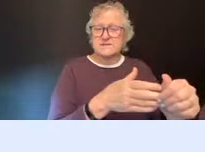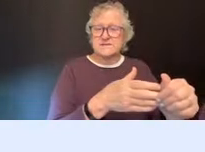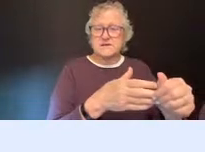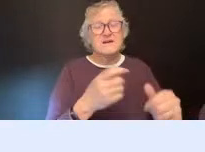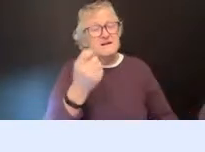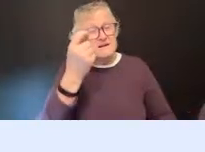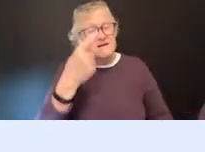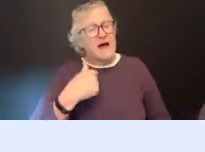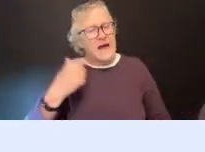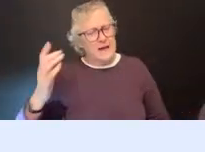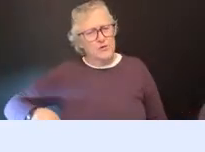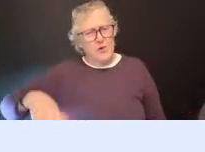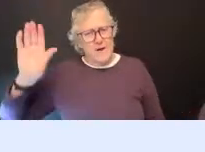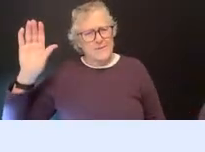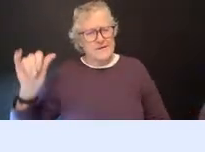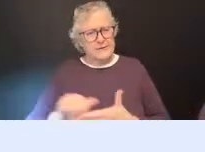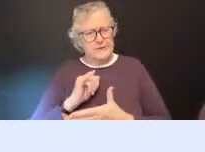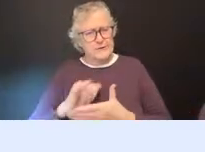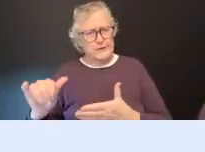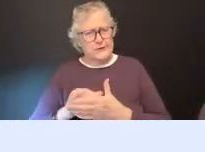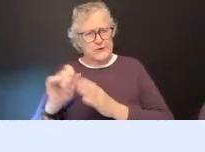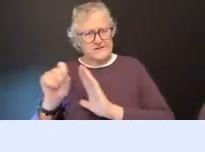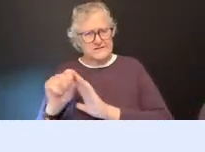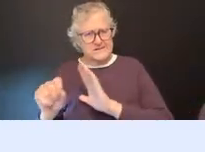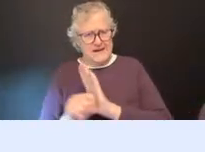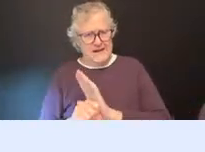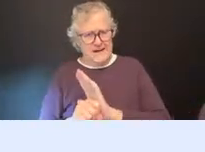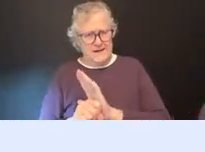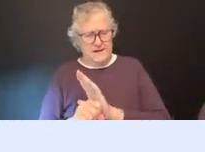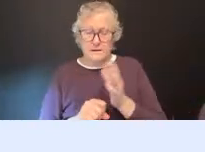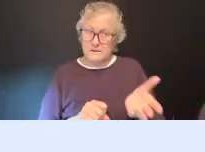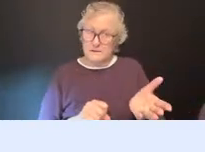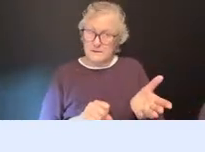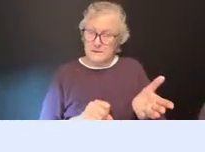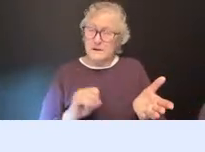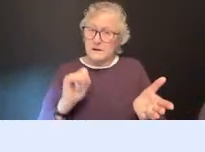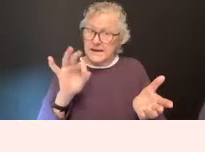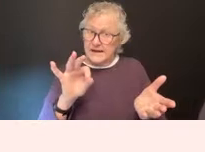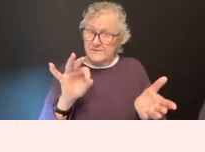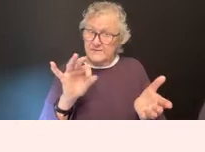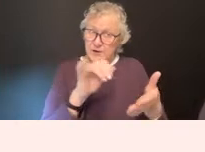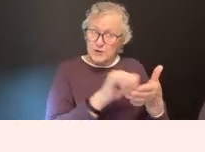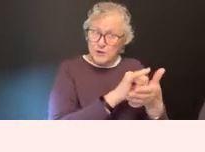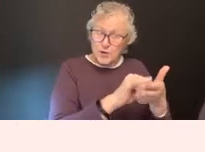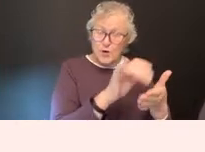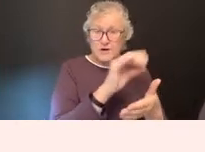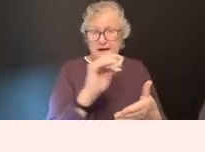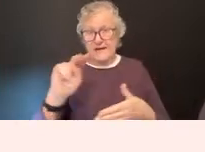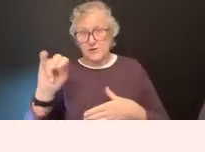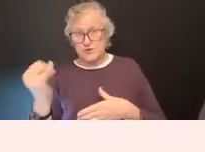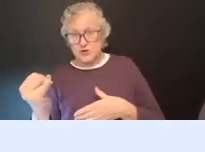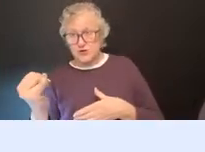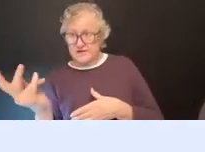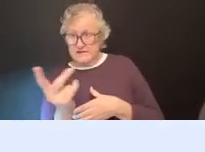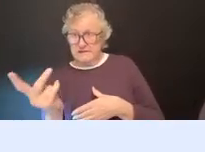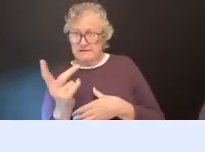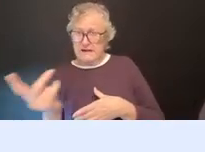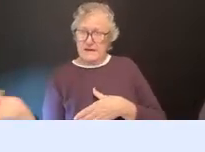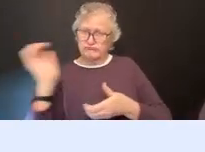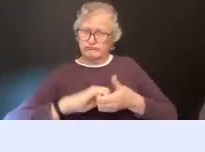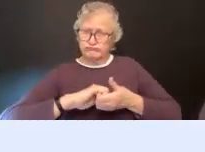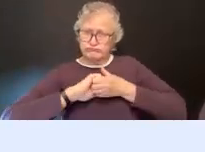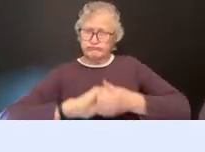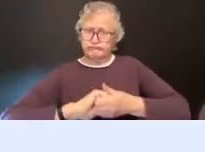State. If New York and New Jersey can work together to keep the PATH trains running, I trust that Oregon and Washington can do the same. If that means